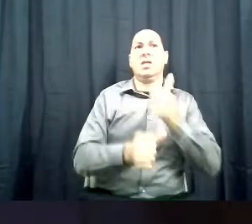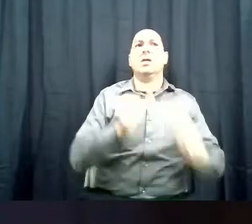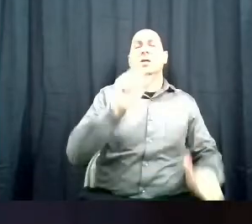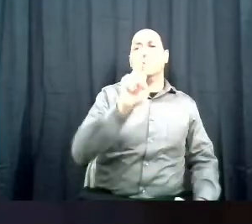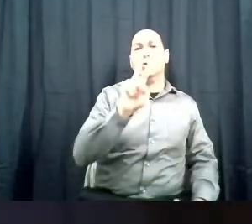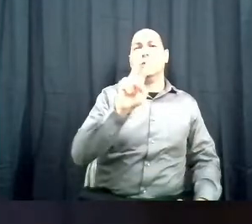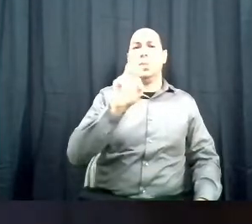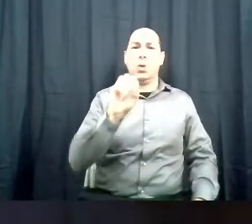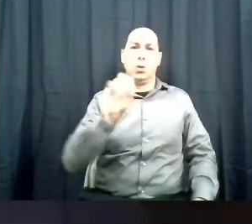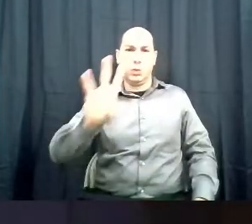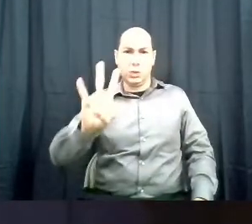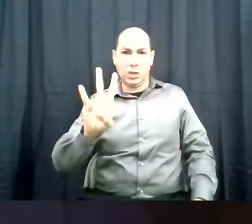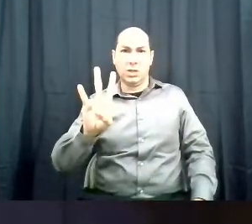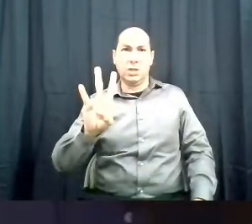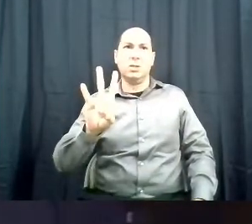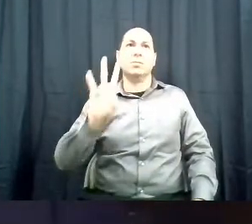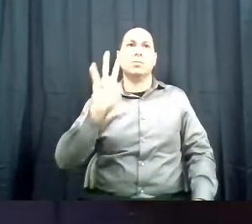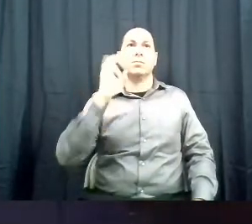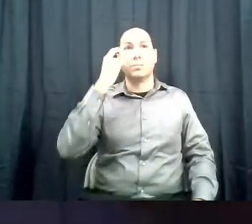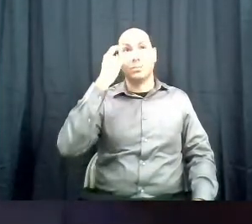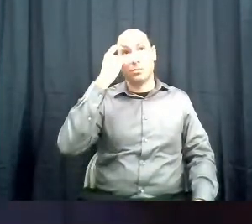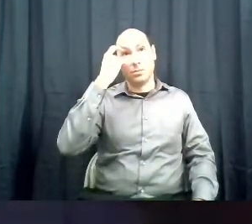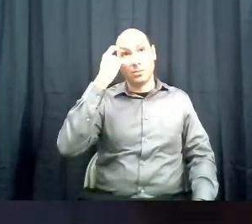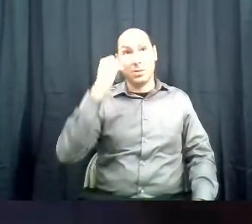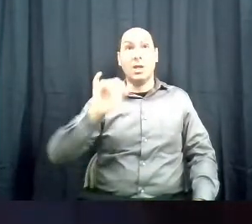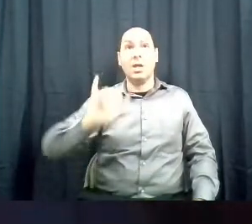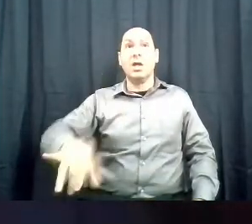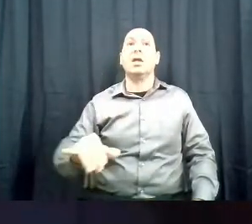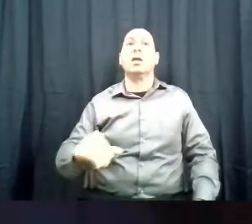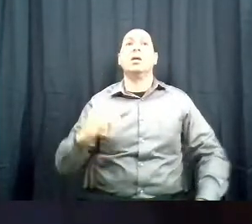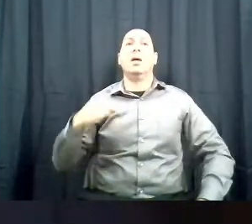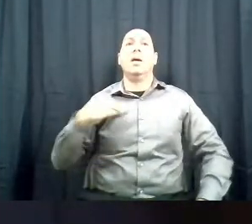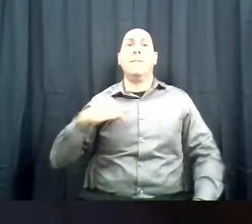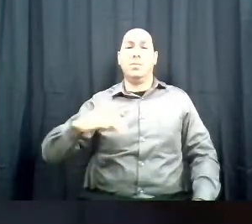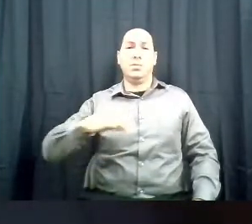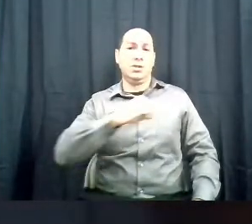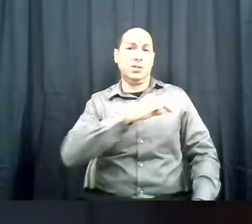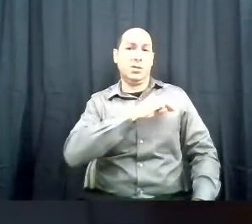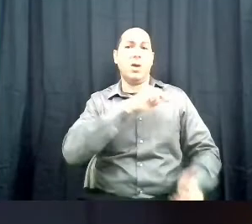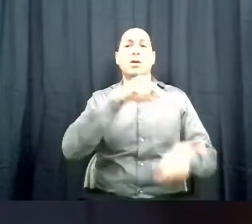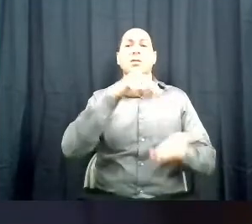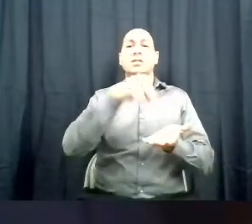debt approval part of PROMESA, and it is a municipal debt